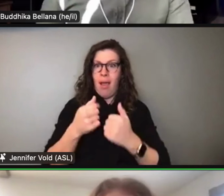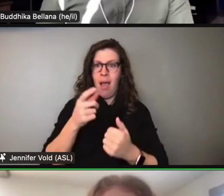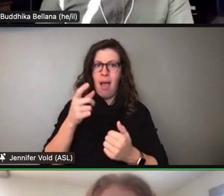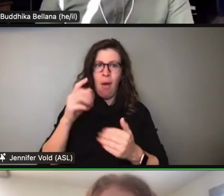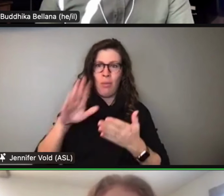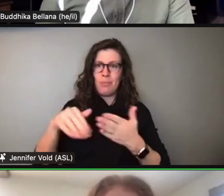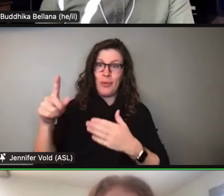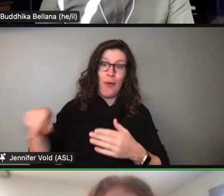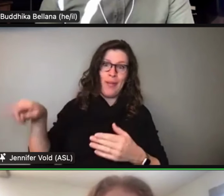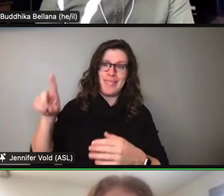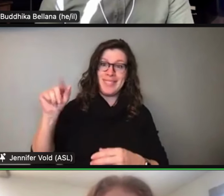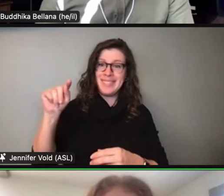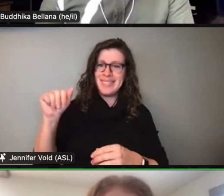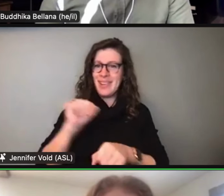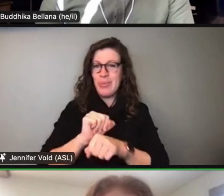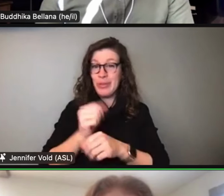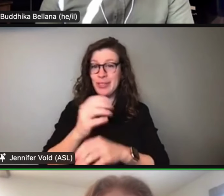makes a lot of sense.